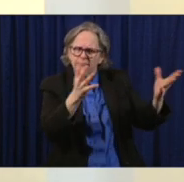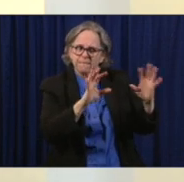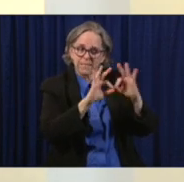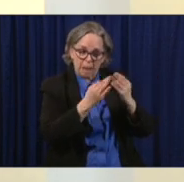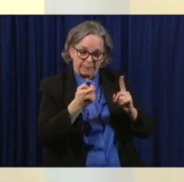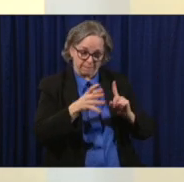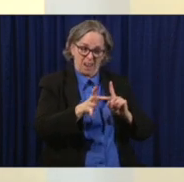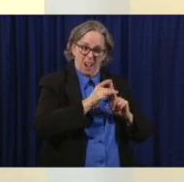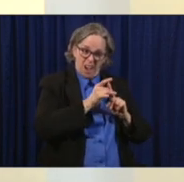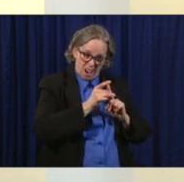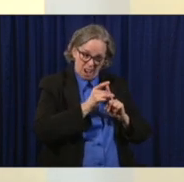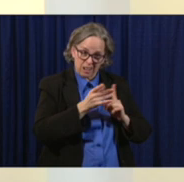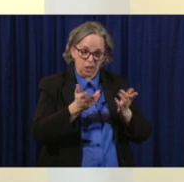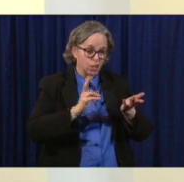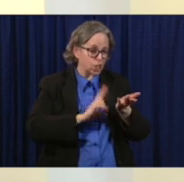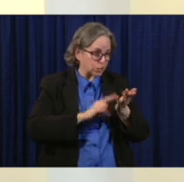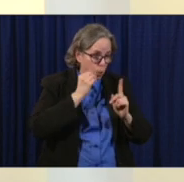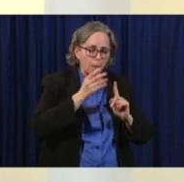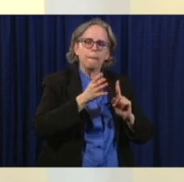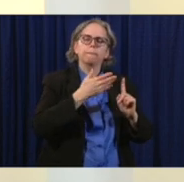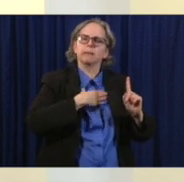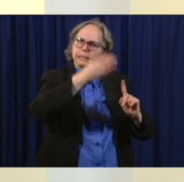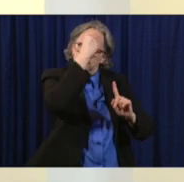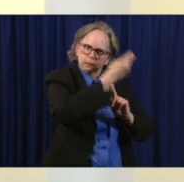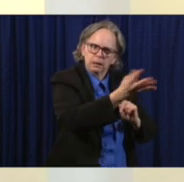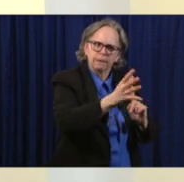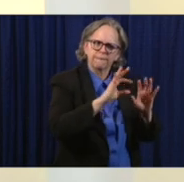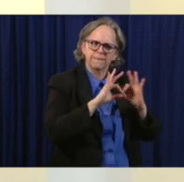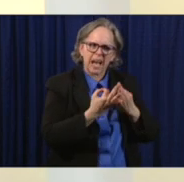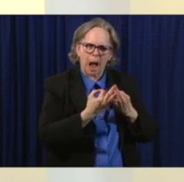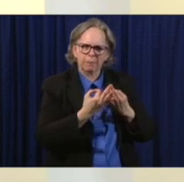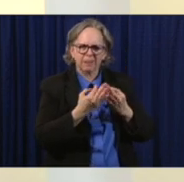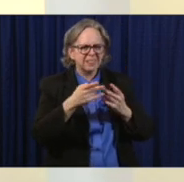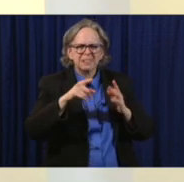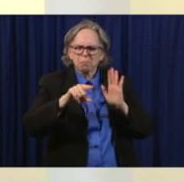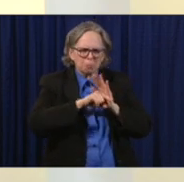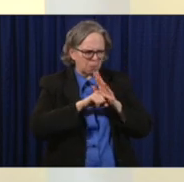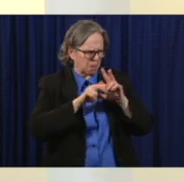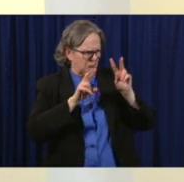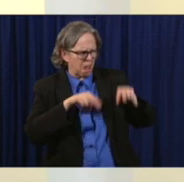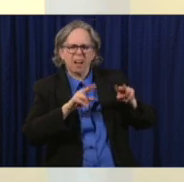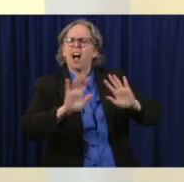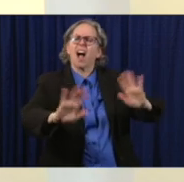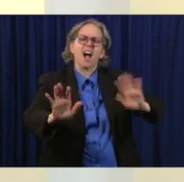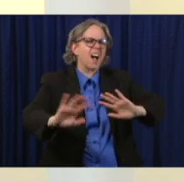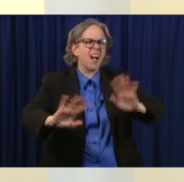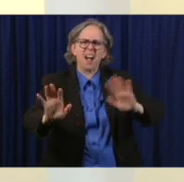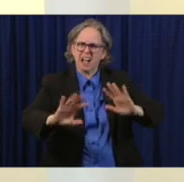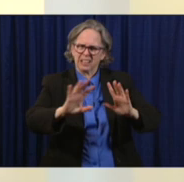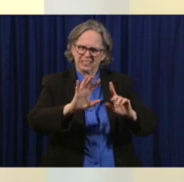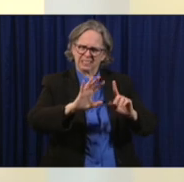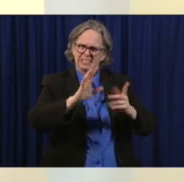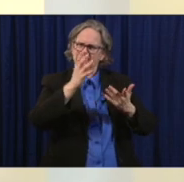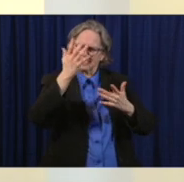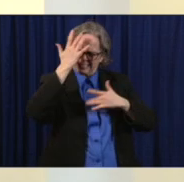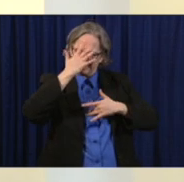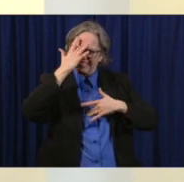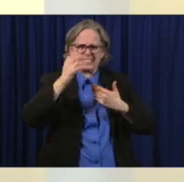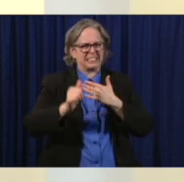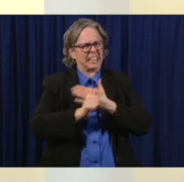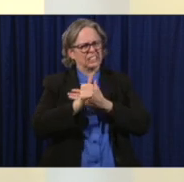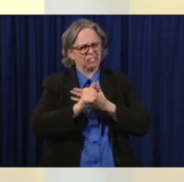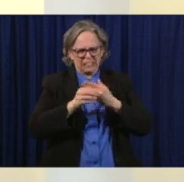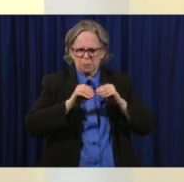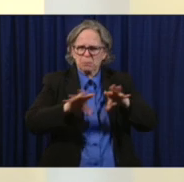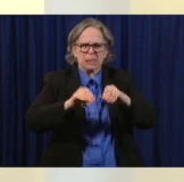mean necessarily that a nursing home has done something wrong. This is a very contagious disease, obviously a very deadly disease, and it getting